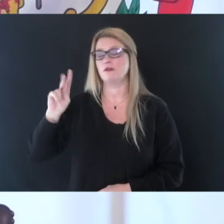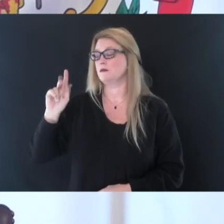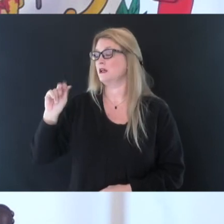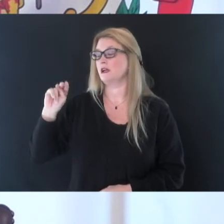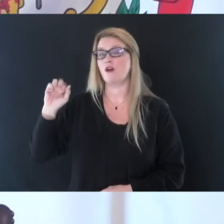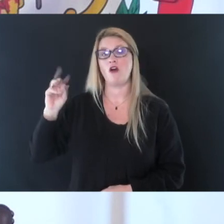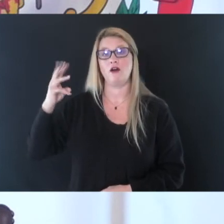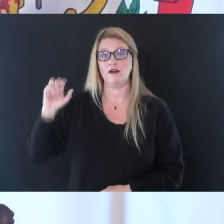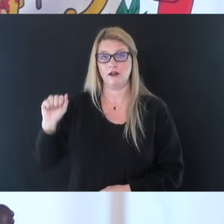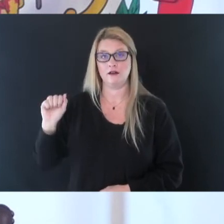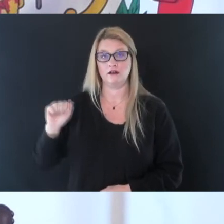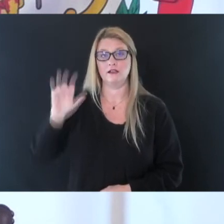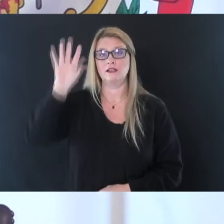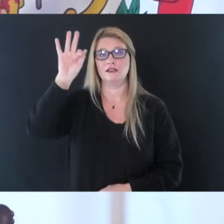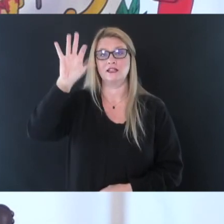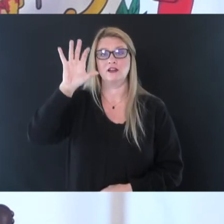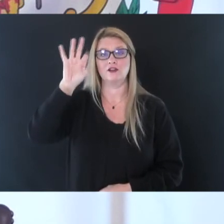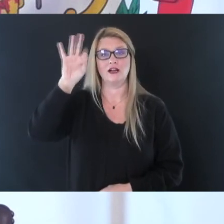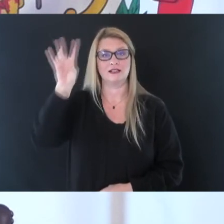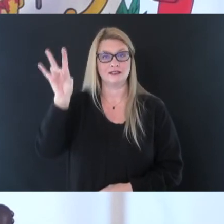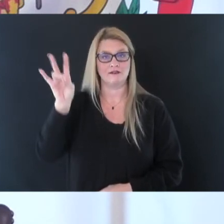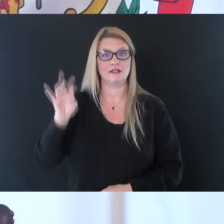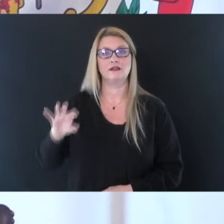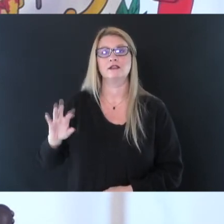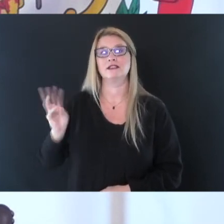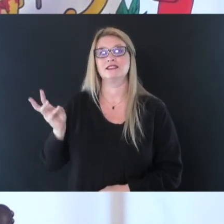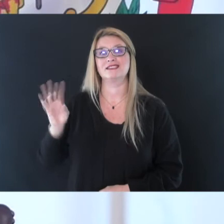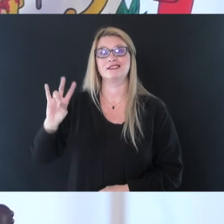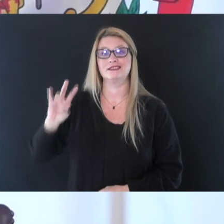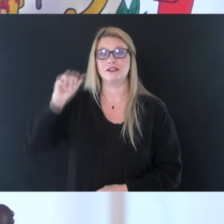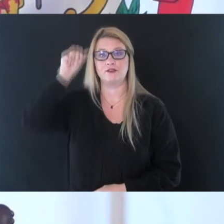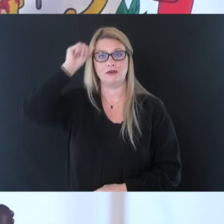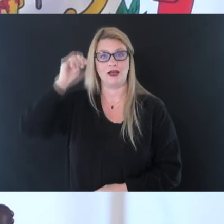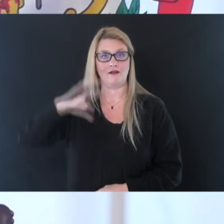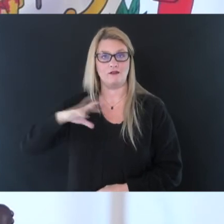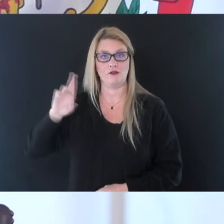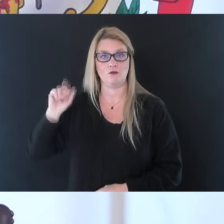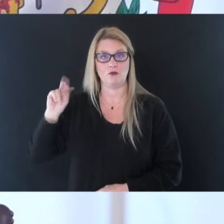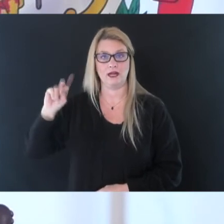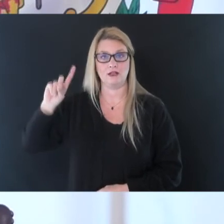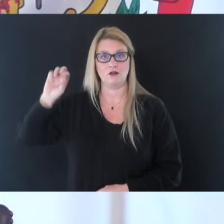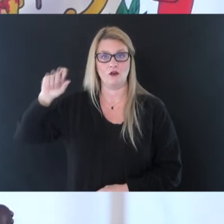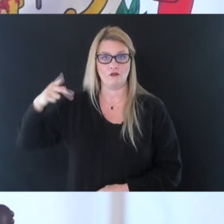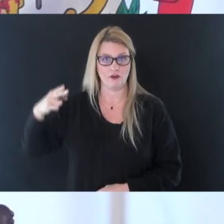Our 1997th death is a 67-year-old male from Randolph County.